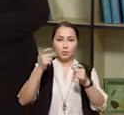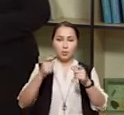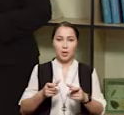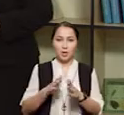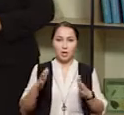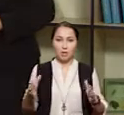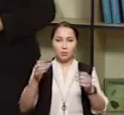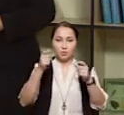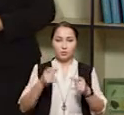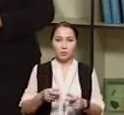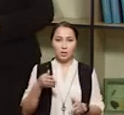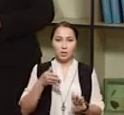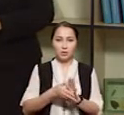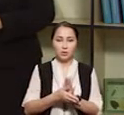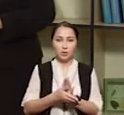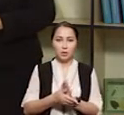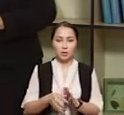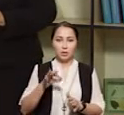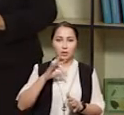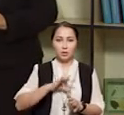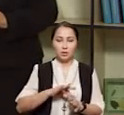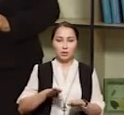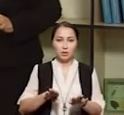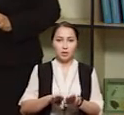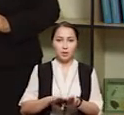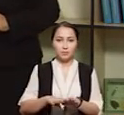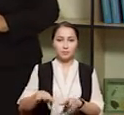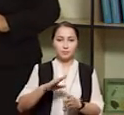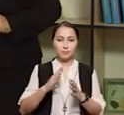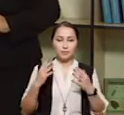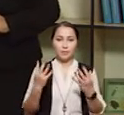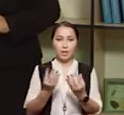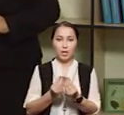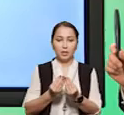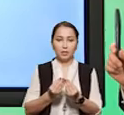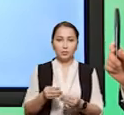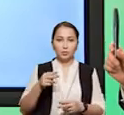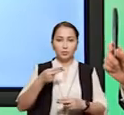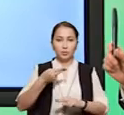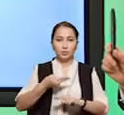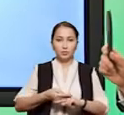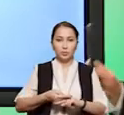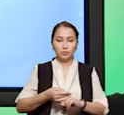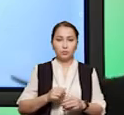katta radiusli silindrni ichiga shunday joyladiki, ularni aylanish o'qlari ustma-ust tushsin.